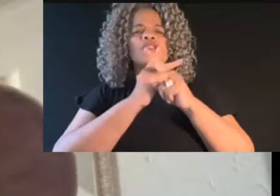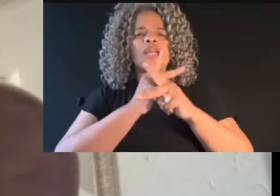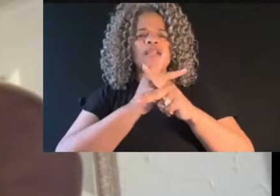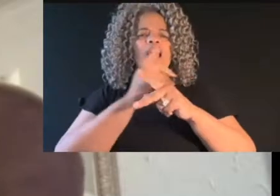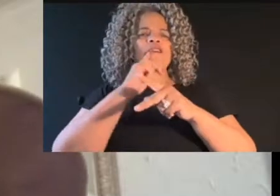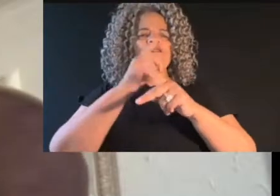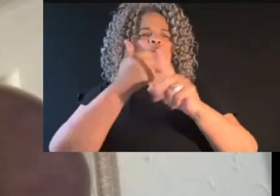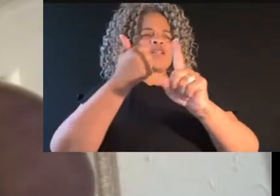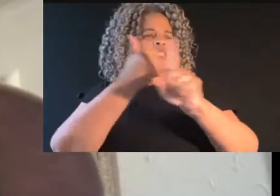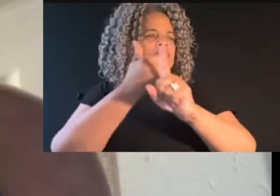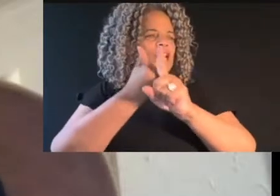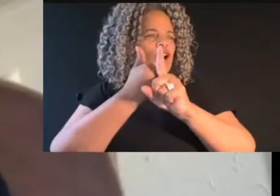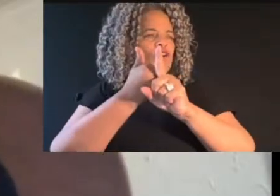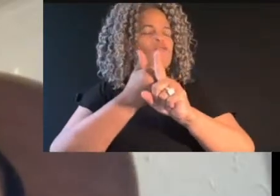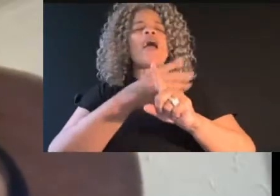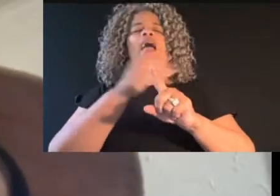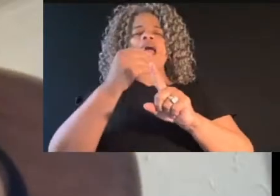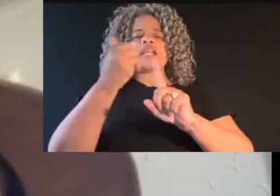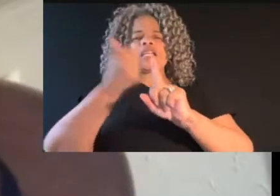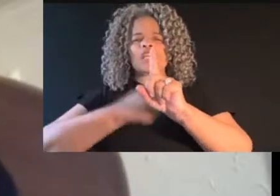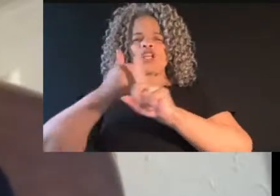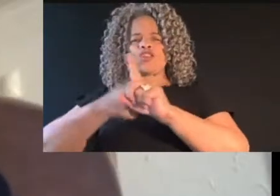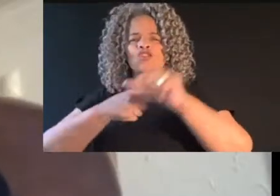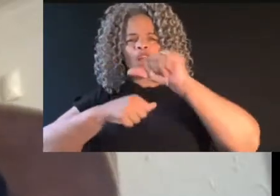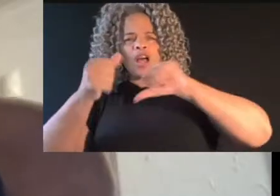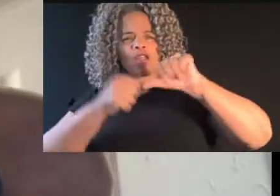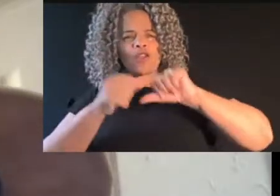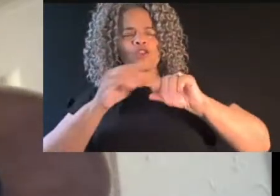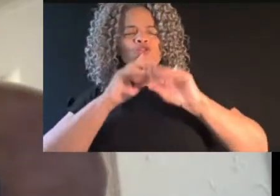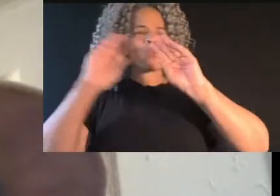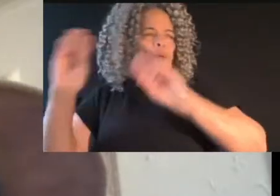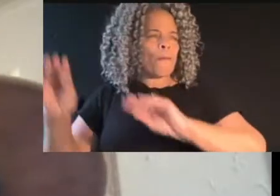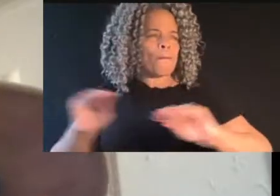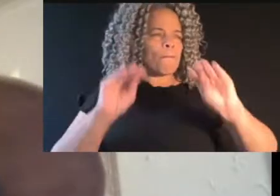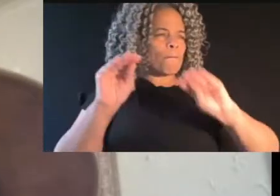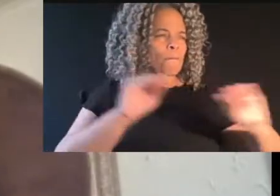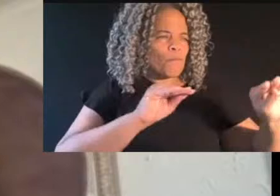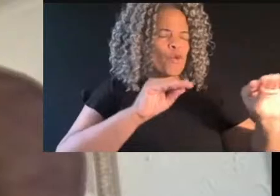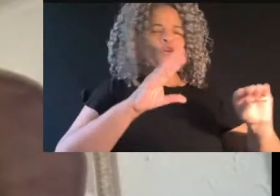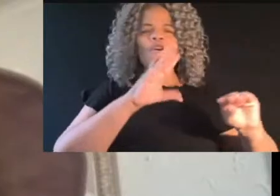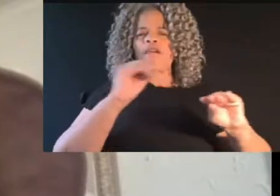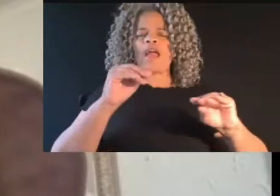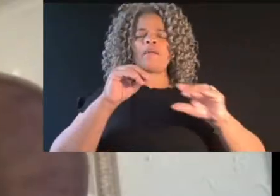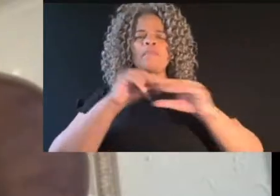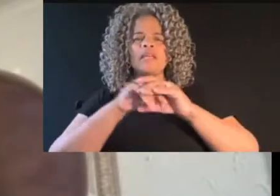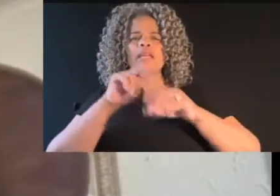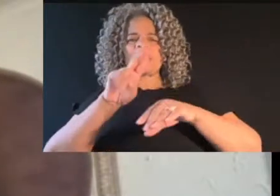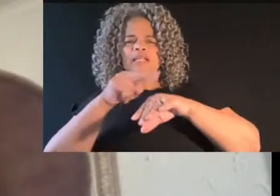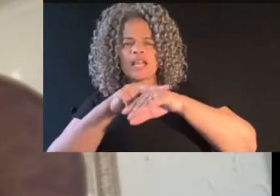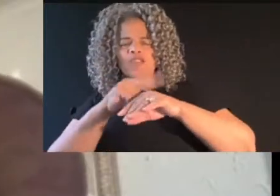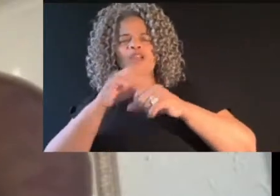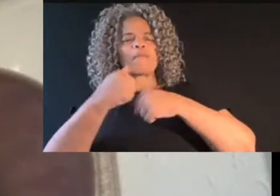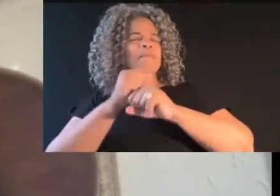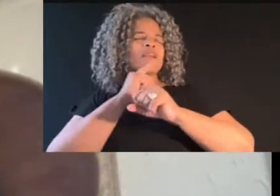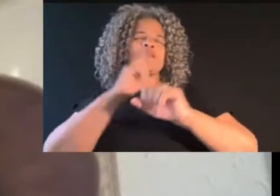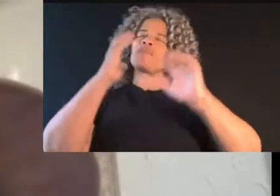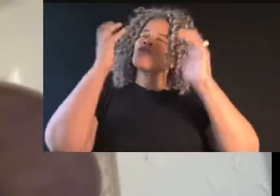each other, to move and to be with and in nature, and to just make some incredible memories